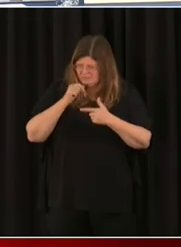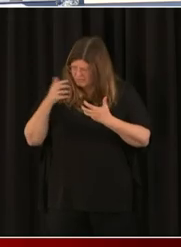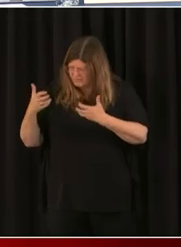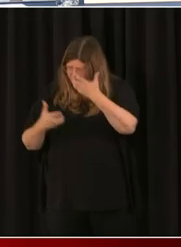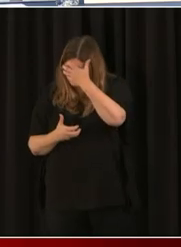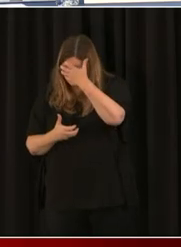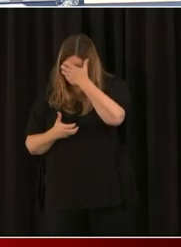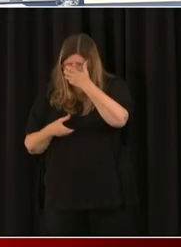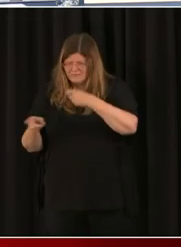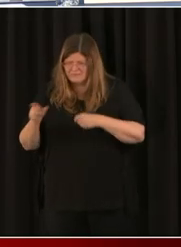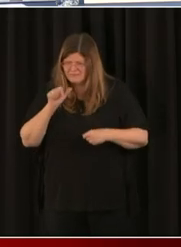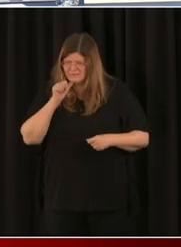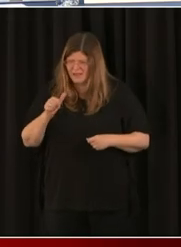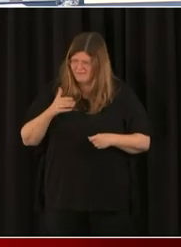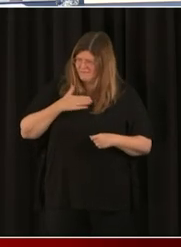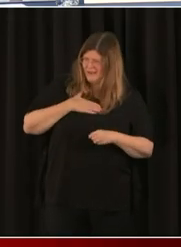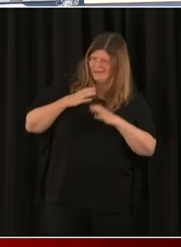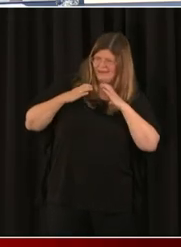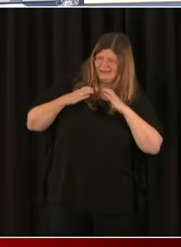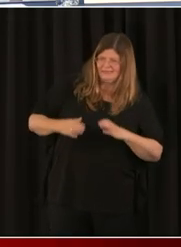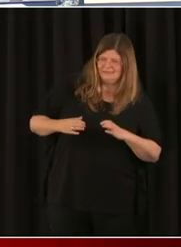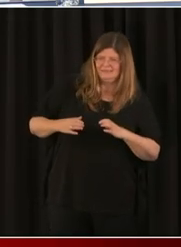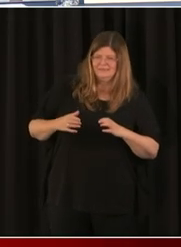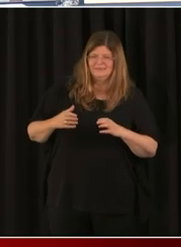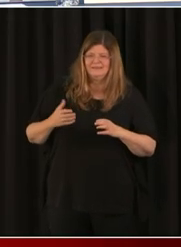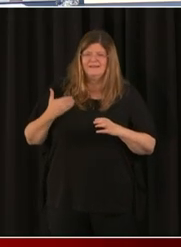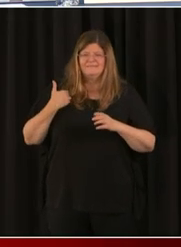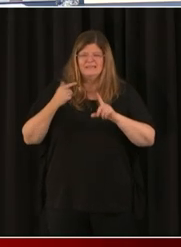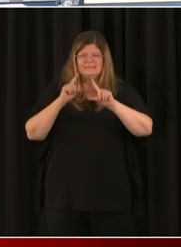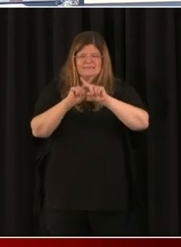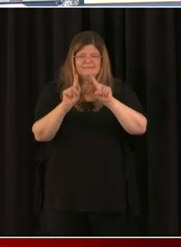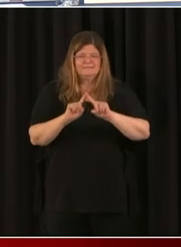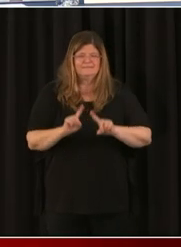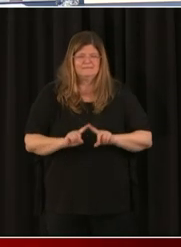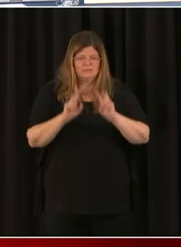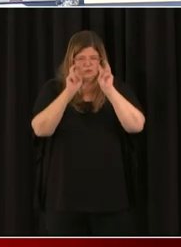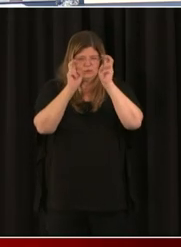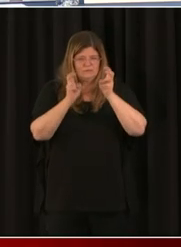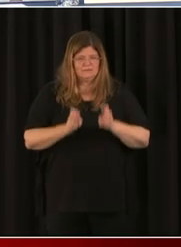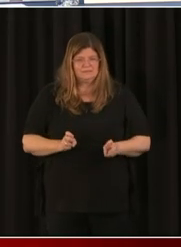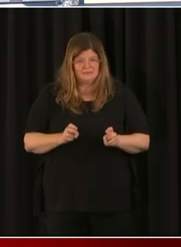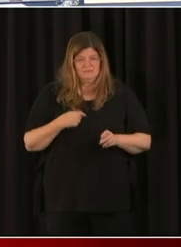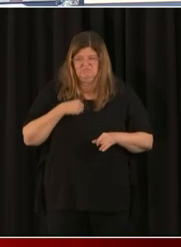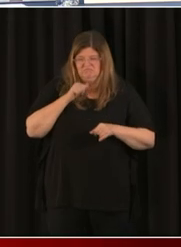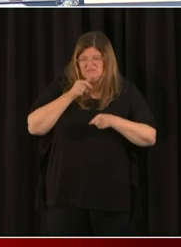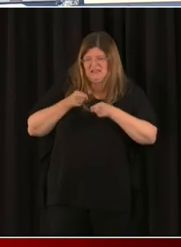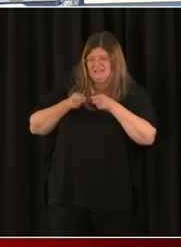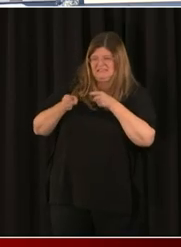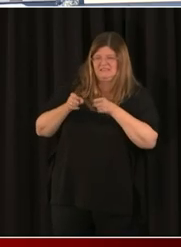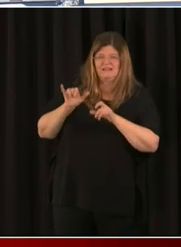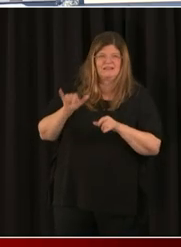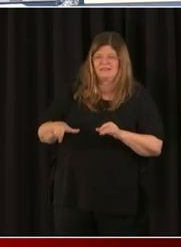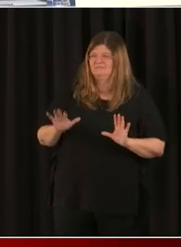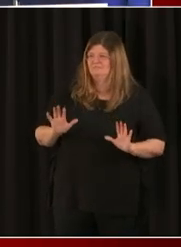that claim, there's a whole other set of issues that could ensue for them.